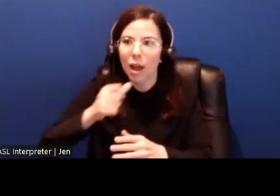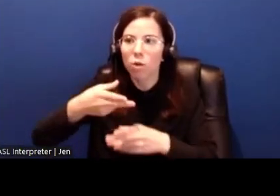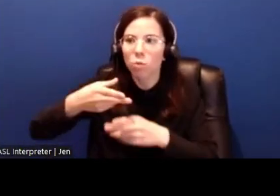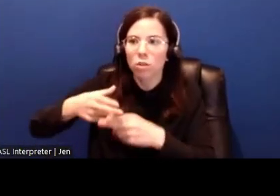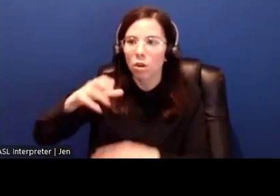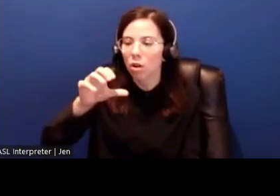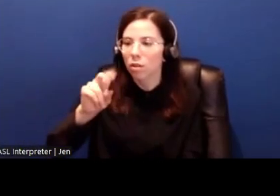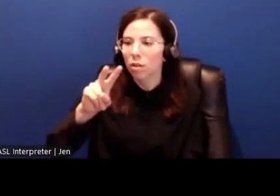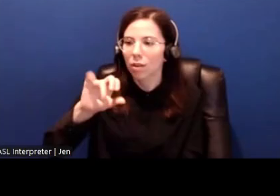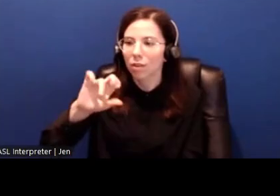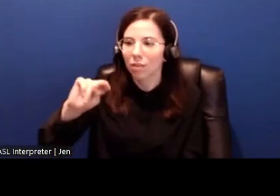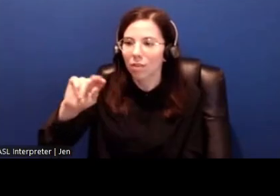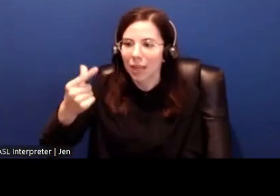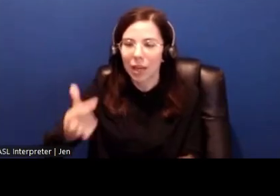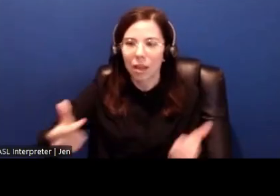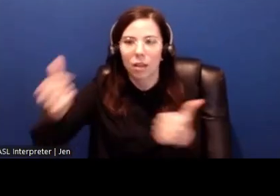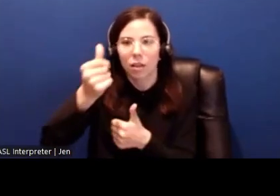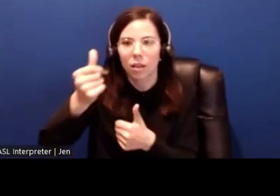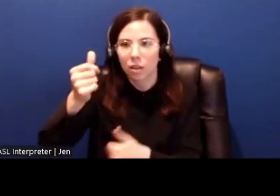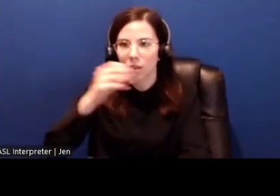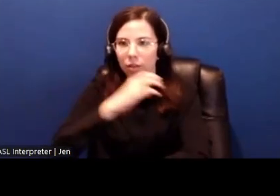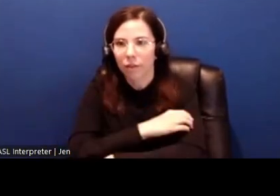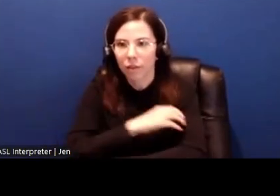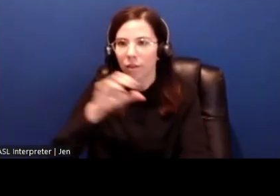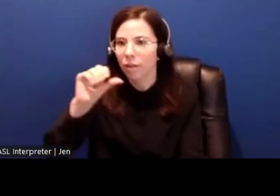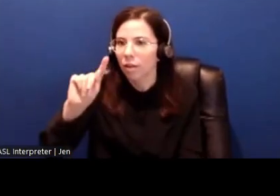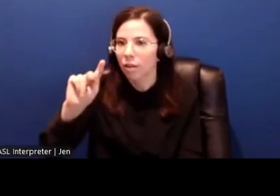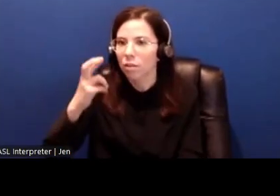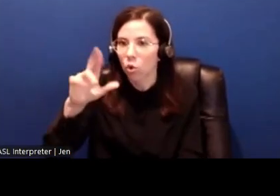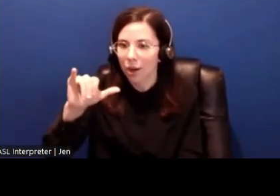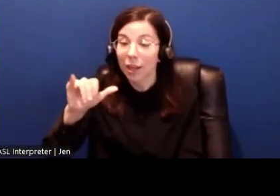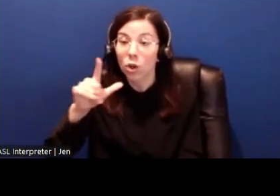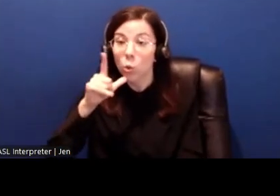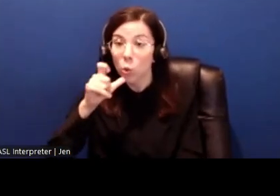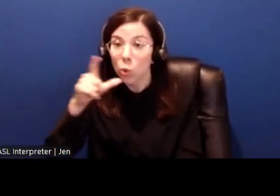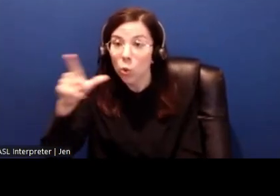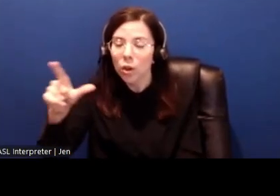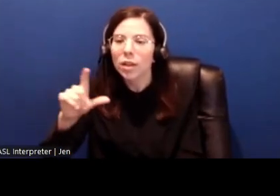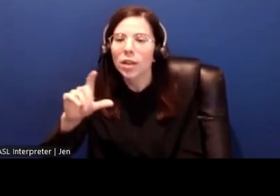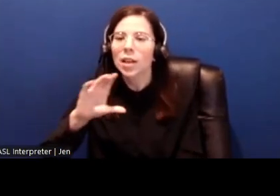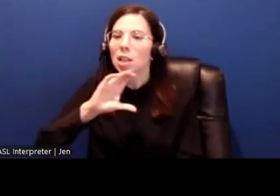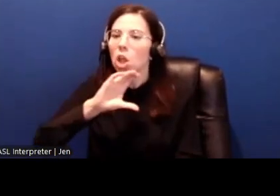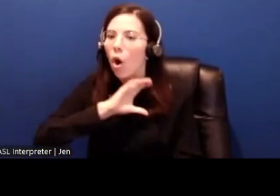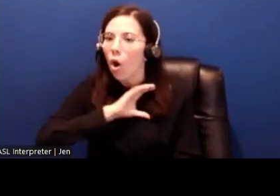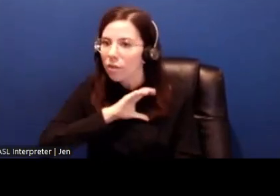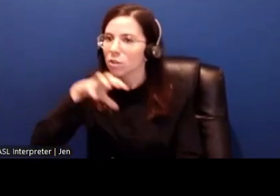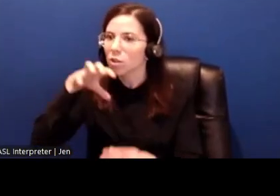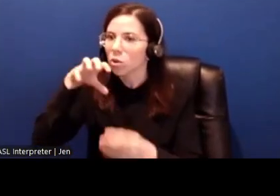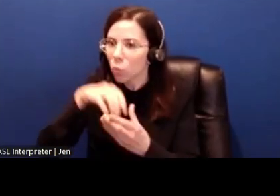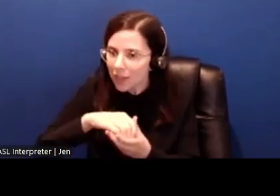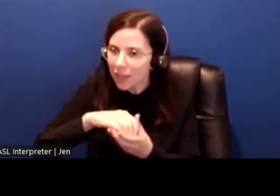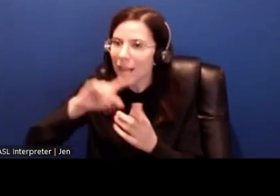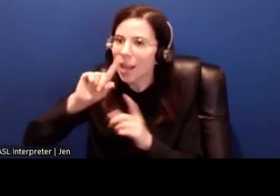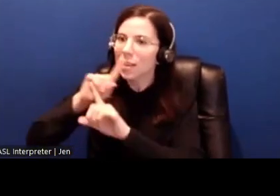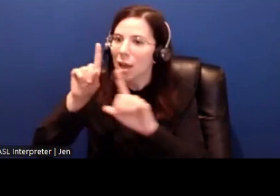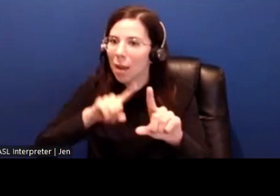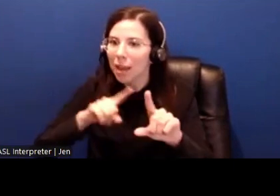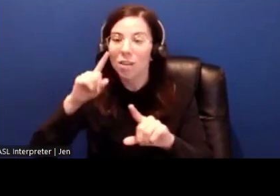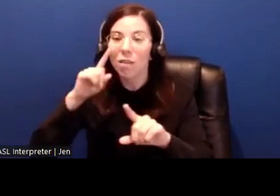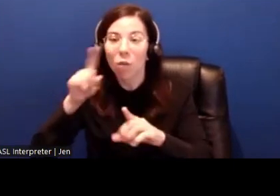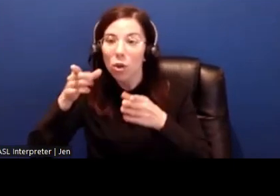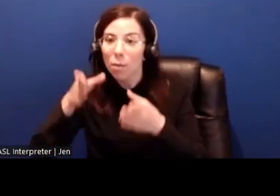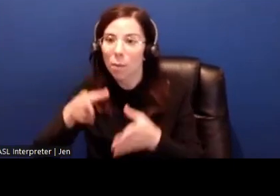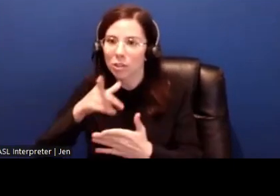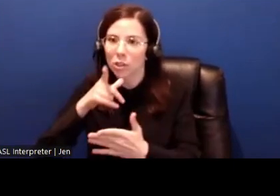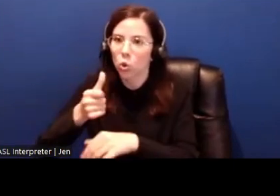The convening authority was the officer within the chain of command of the accused.